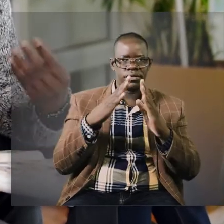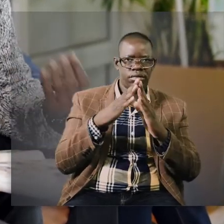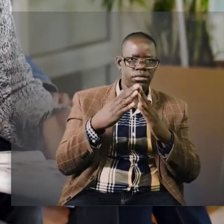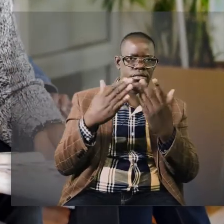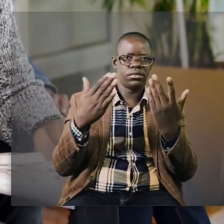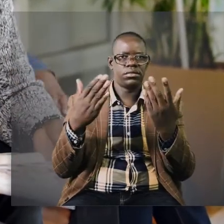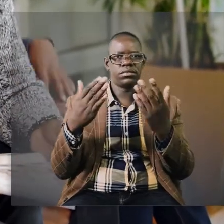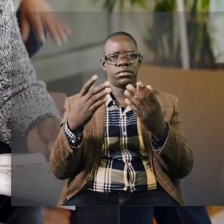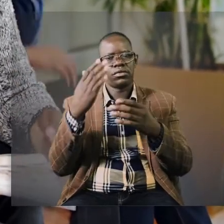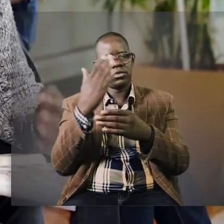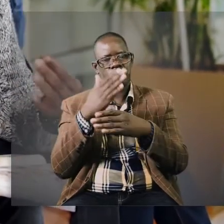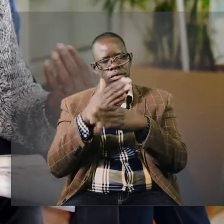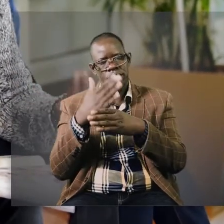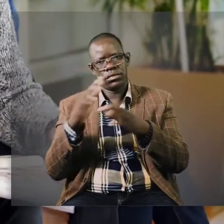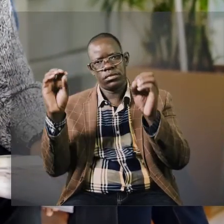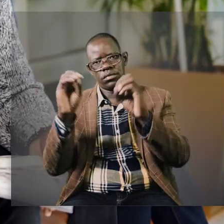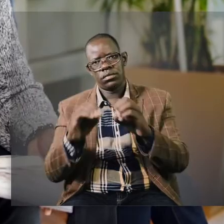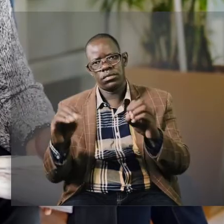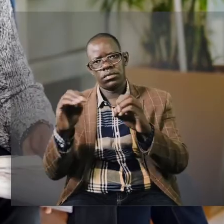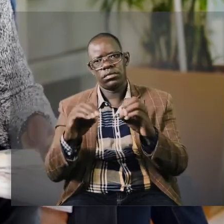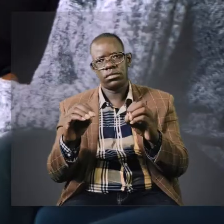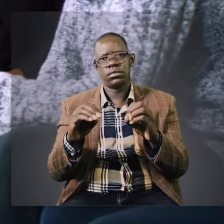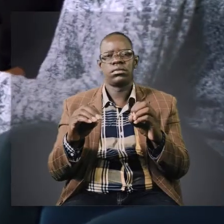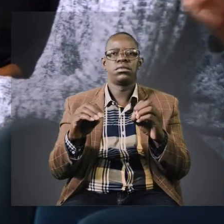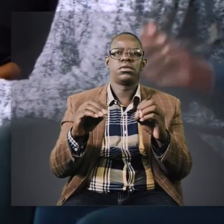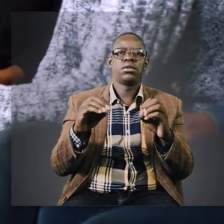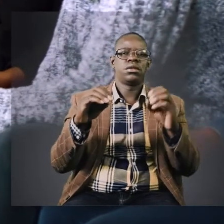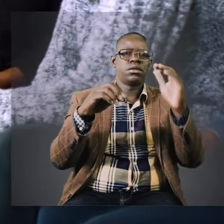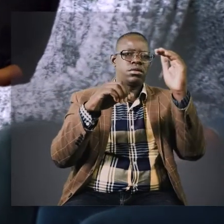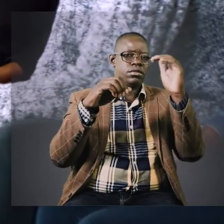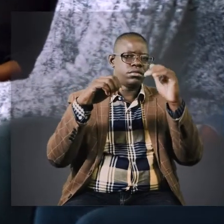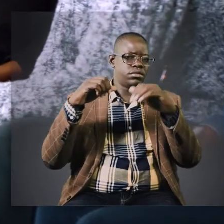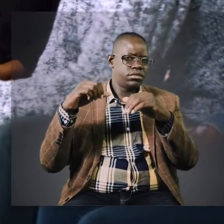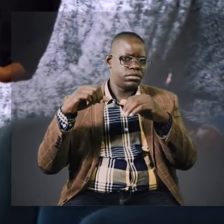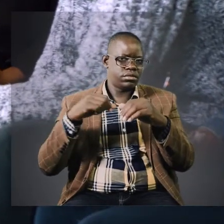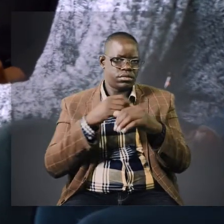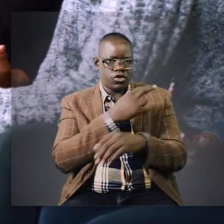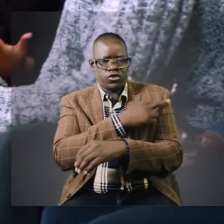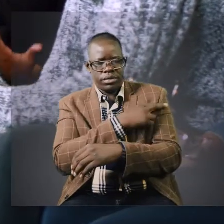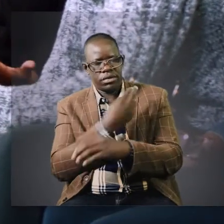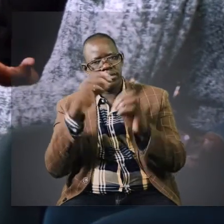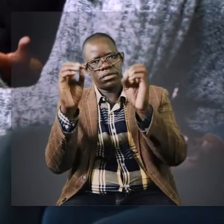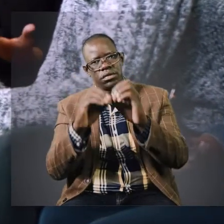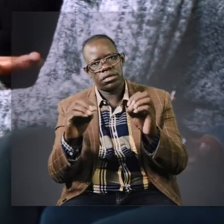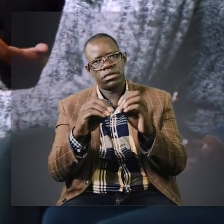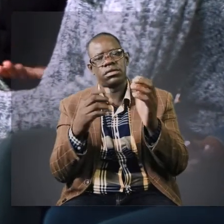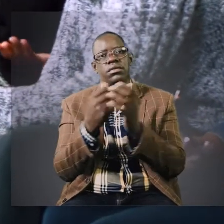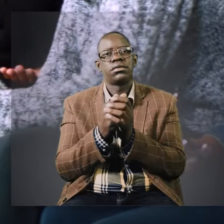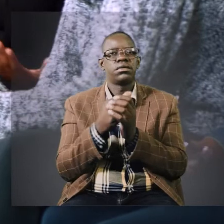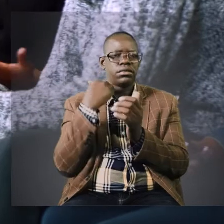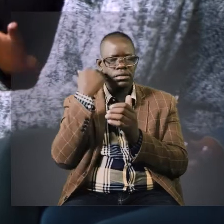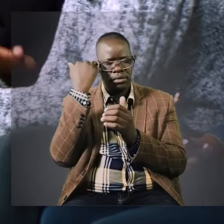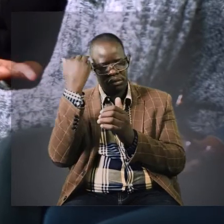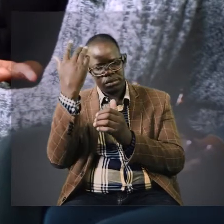space, unemployment, no medical care, or fresh drinking water. So a person who stresses all